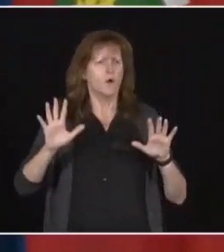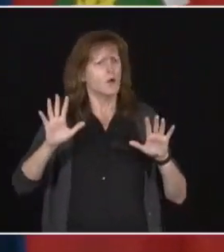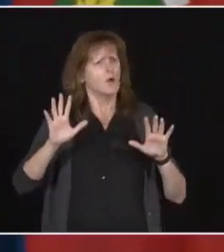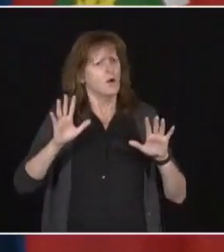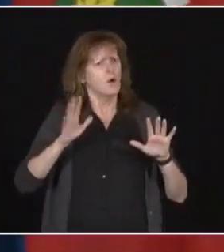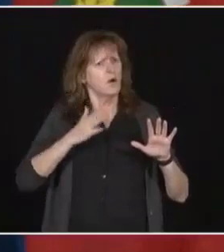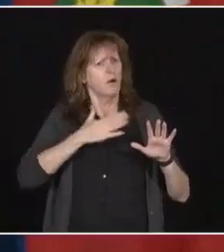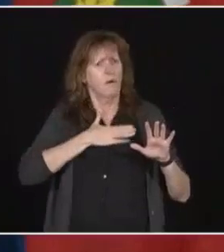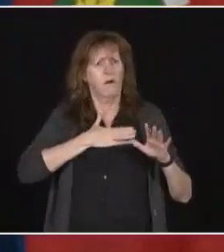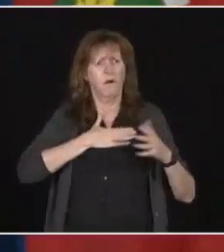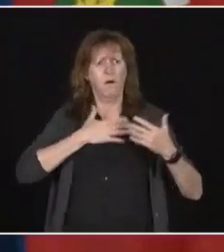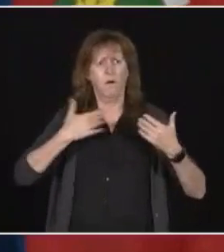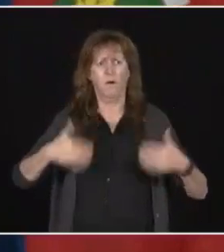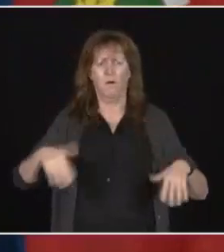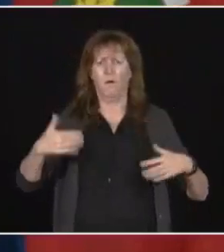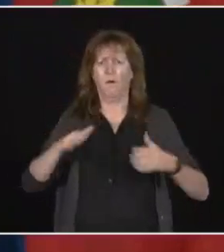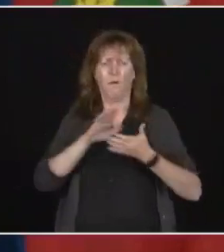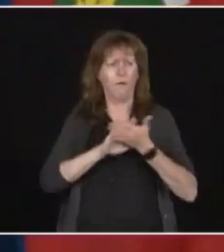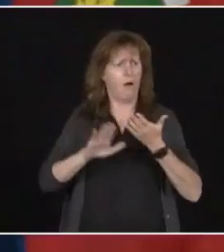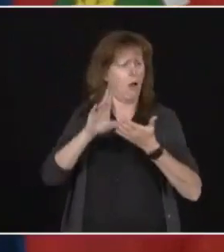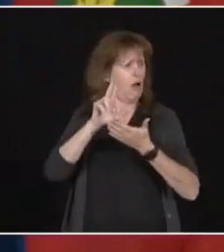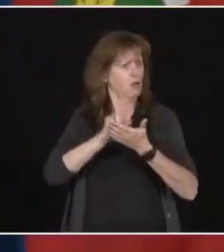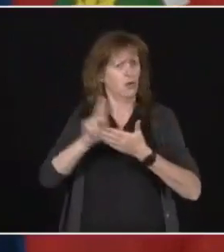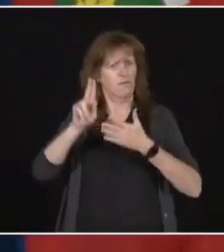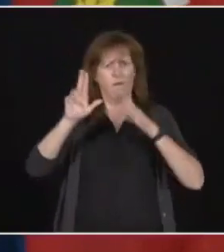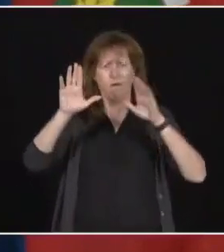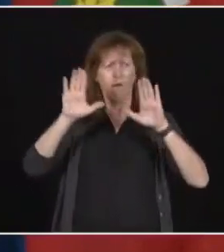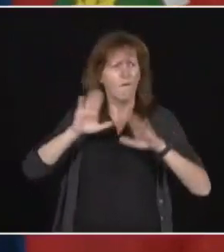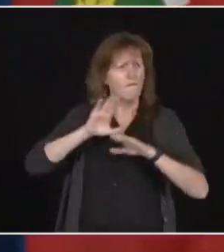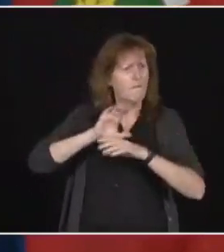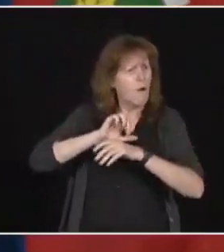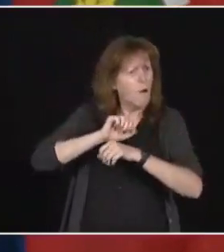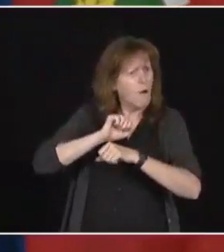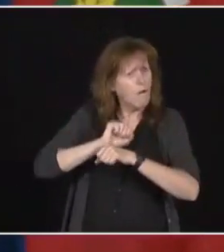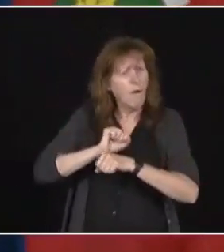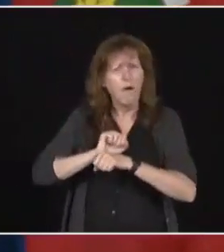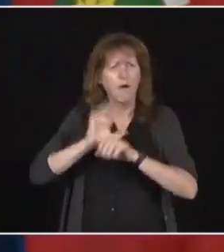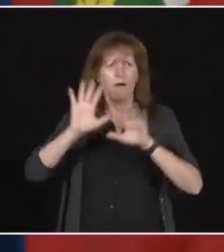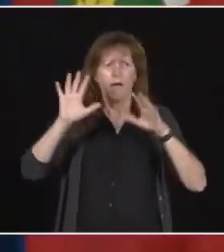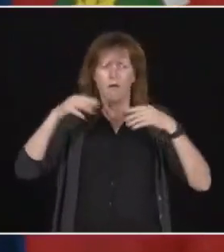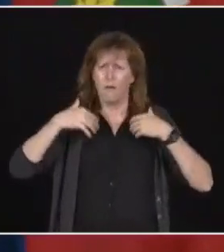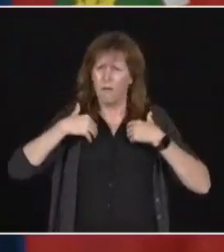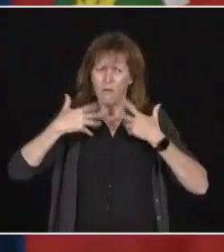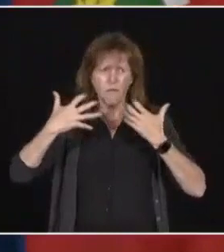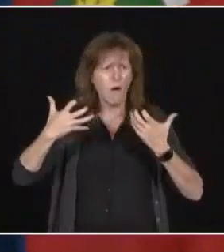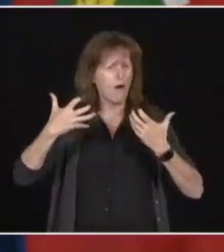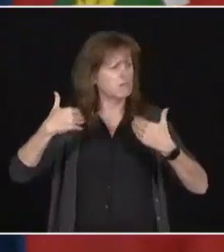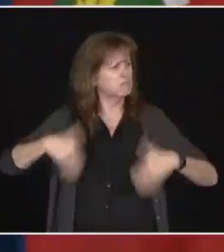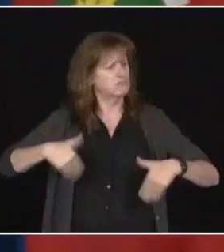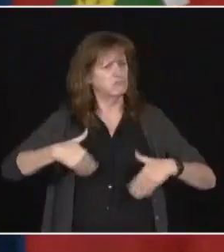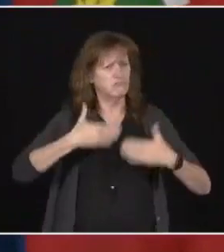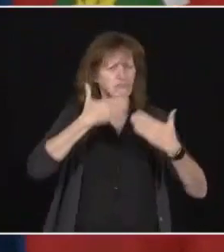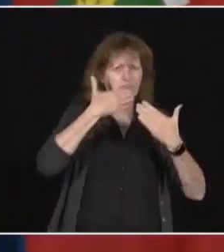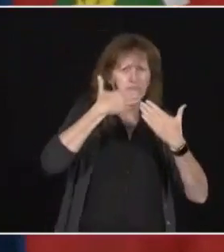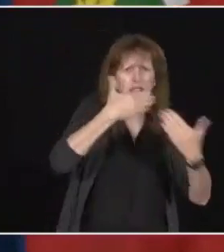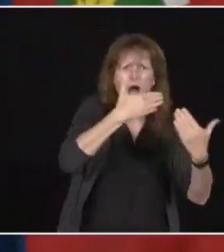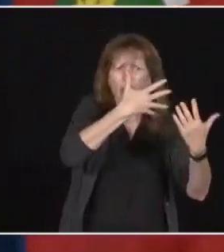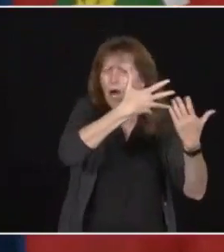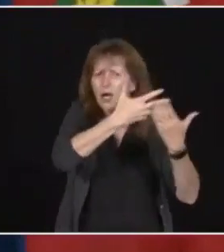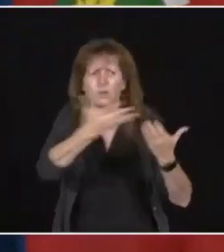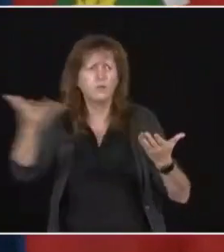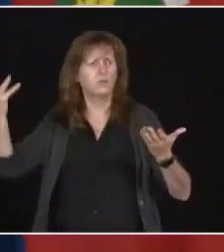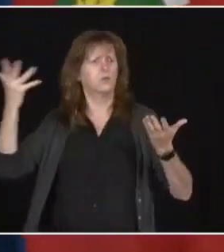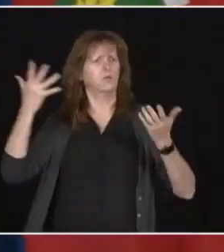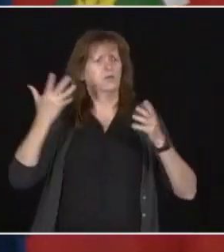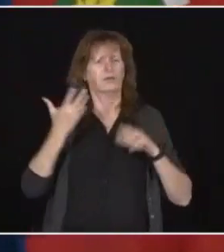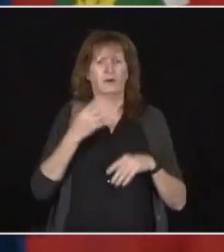sector, and I want to take this opportunity to offer my most sincere thank yous to the faculty of all